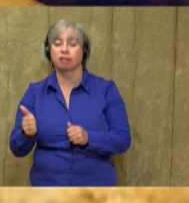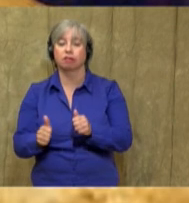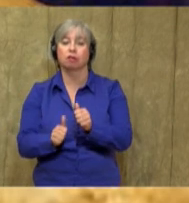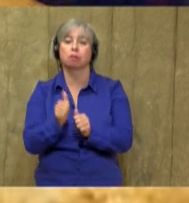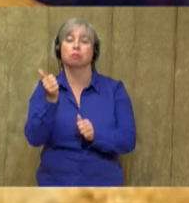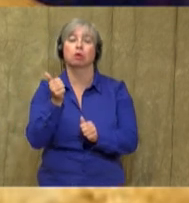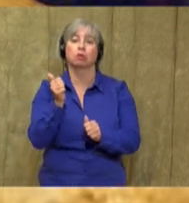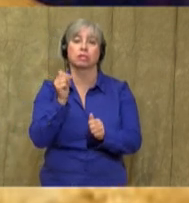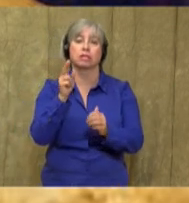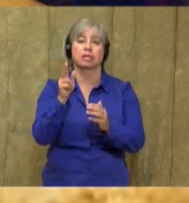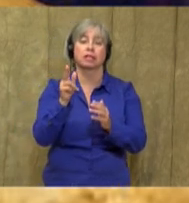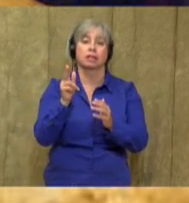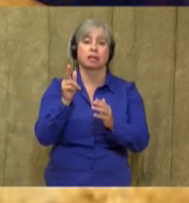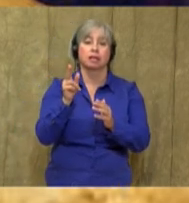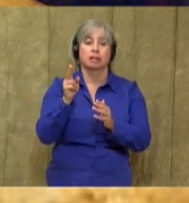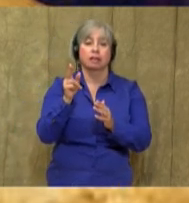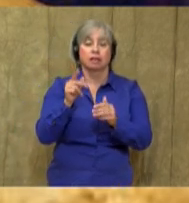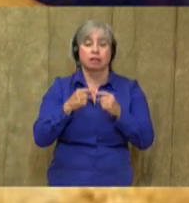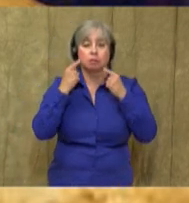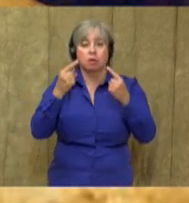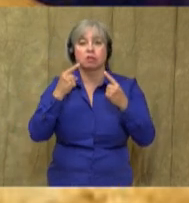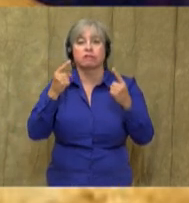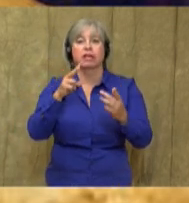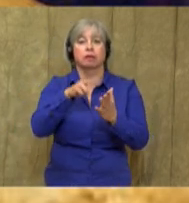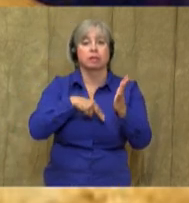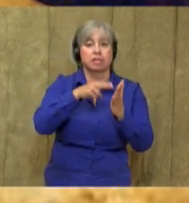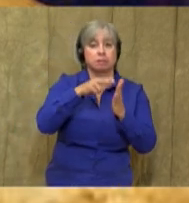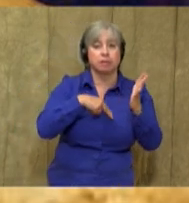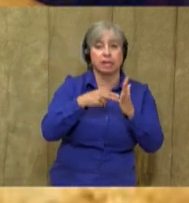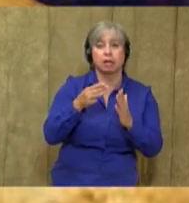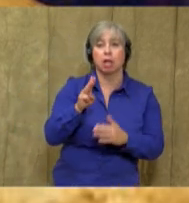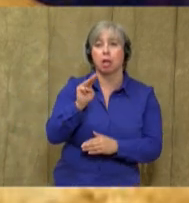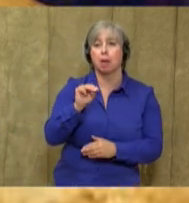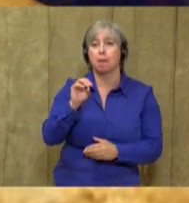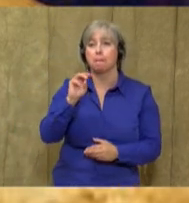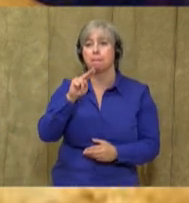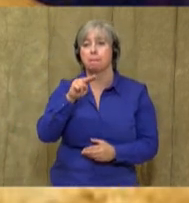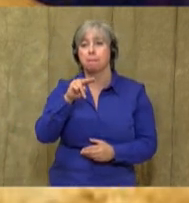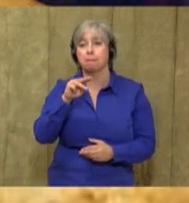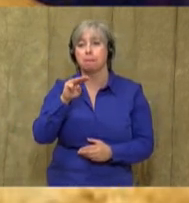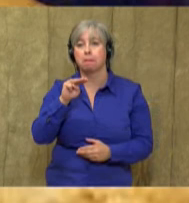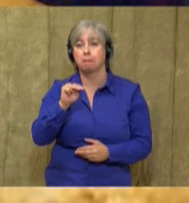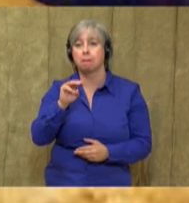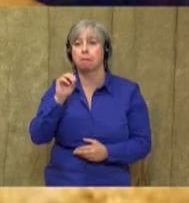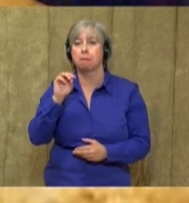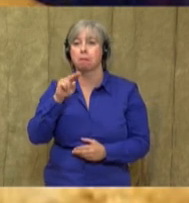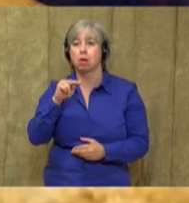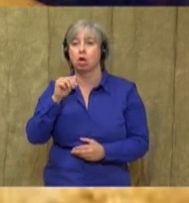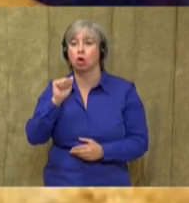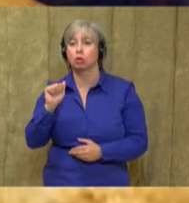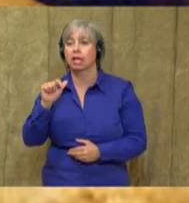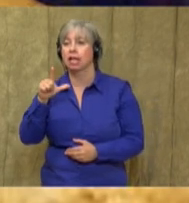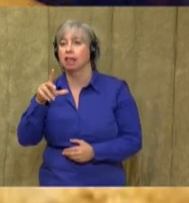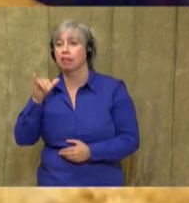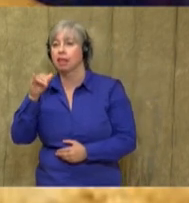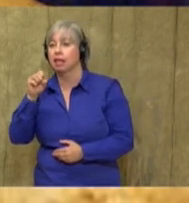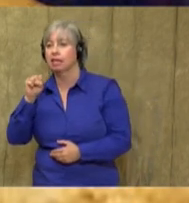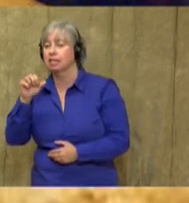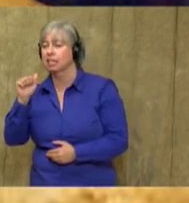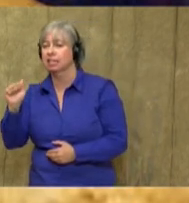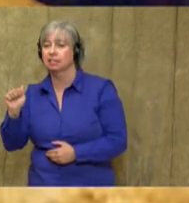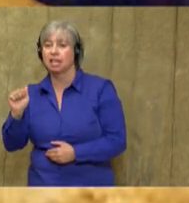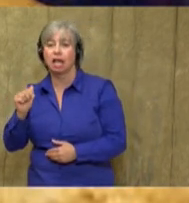famous painting in the whole world, is the Mona Lisa. Interesting thing about the Mona Lisa? Nobody knows who he actually